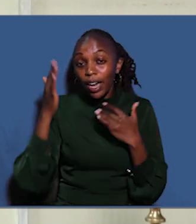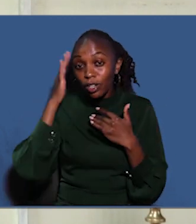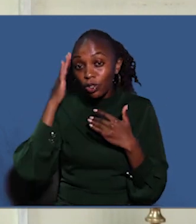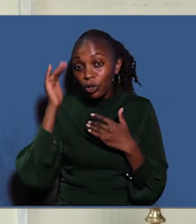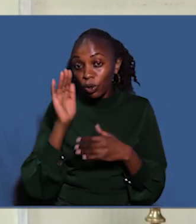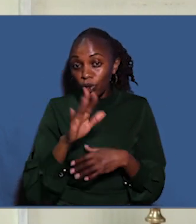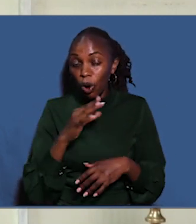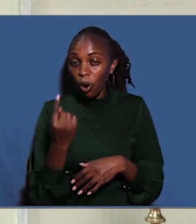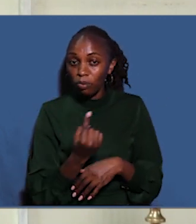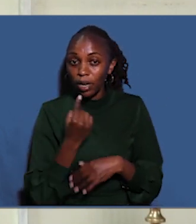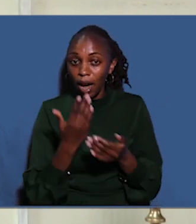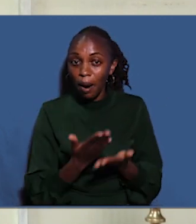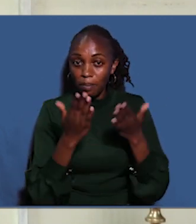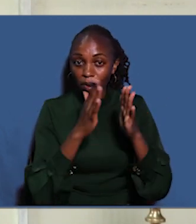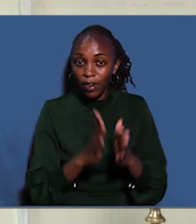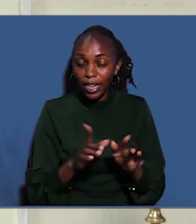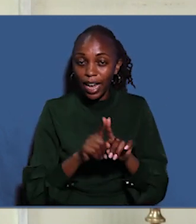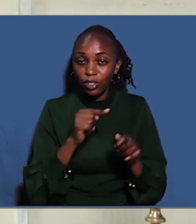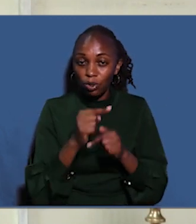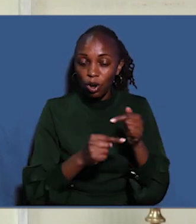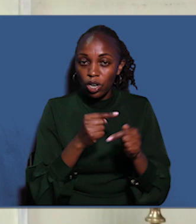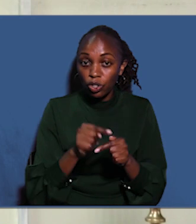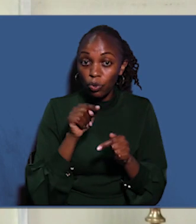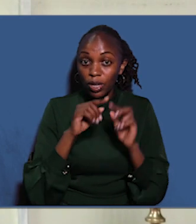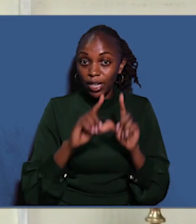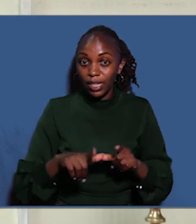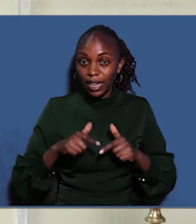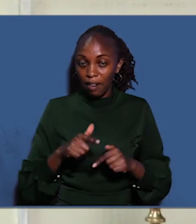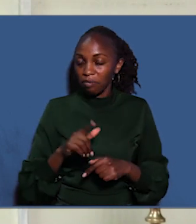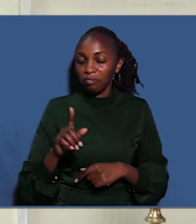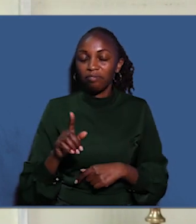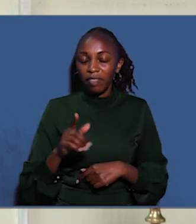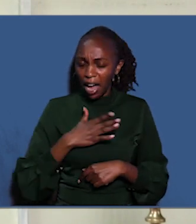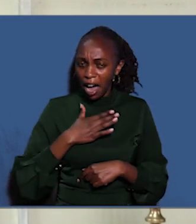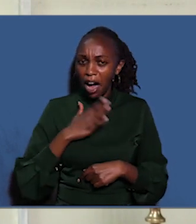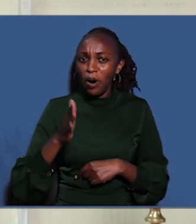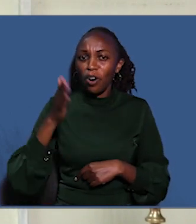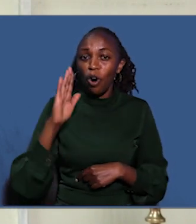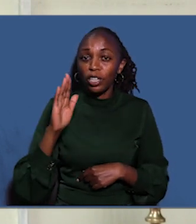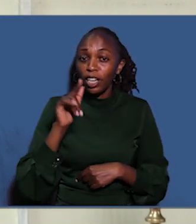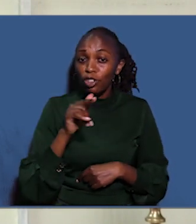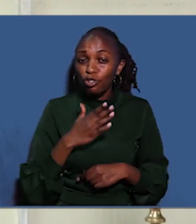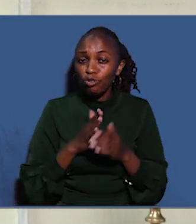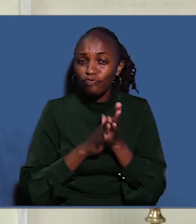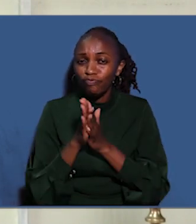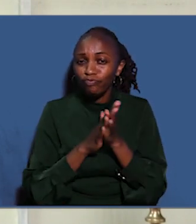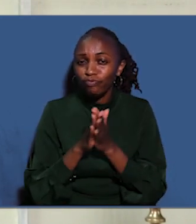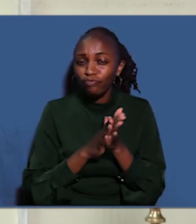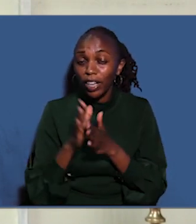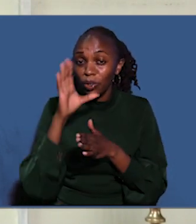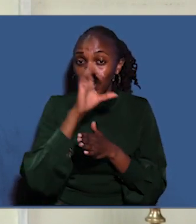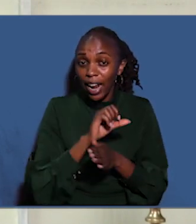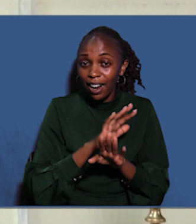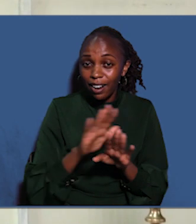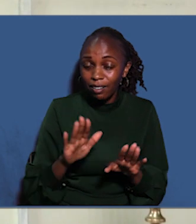your sole provider as you walk through this journey of life? It is our God. Do you desire that you will not lack